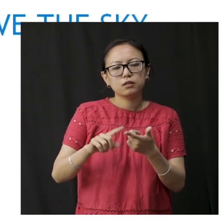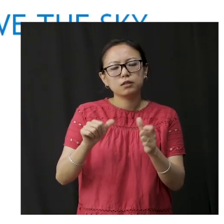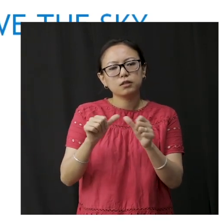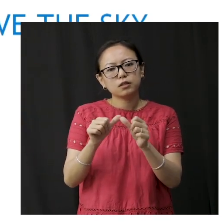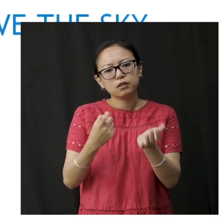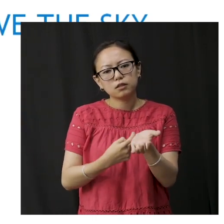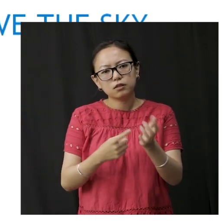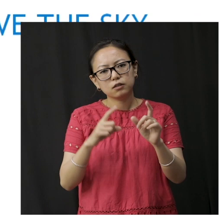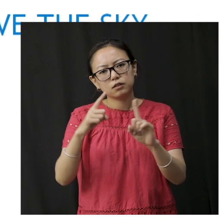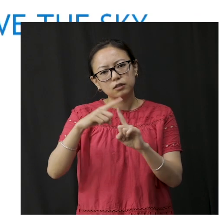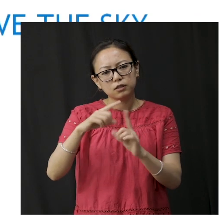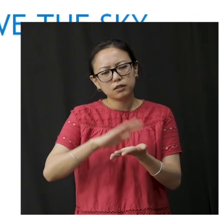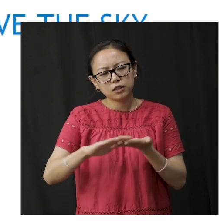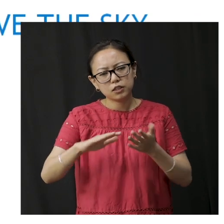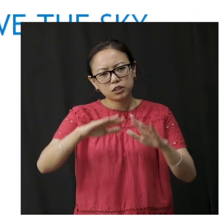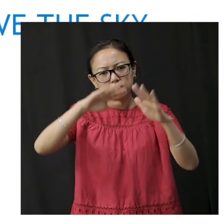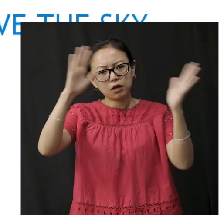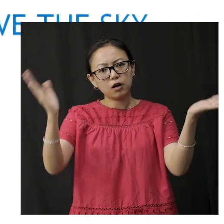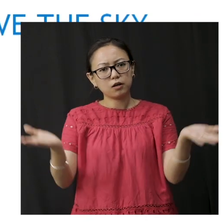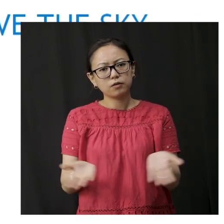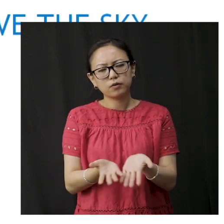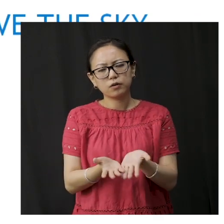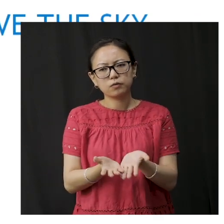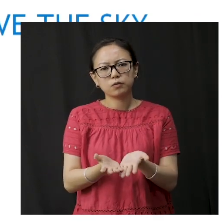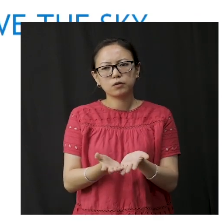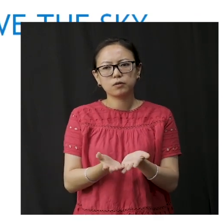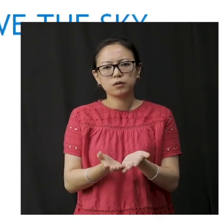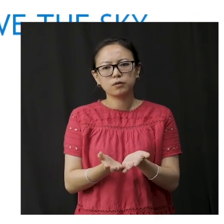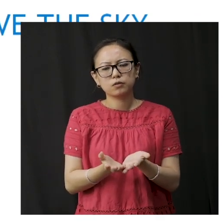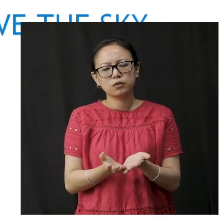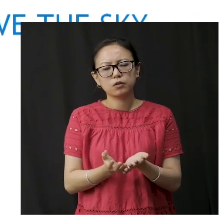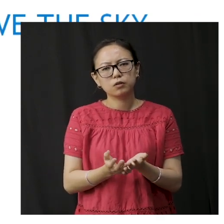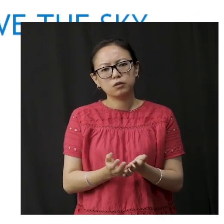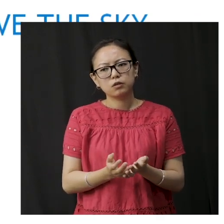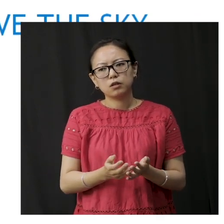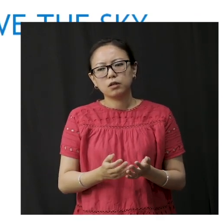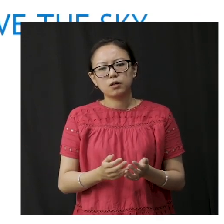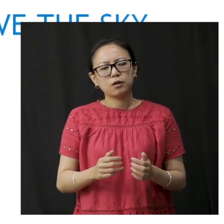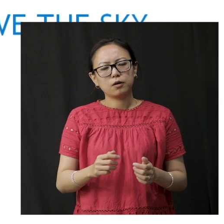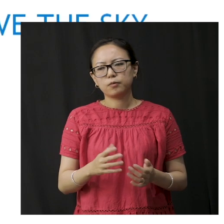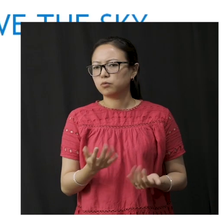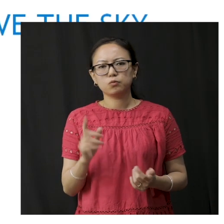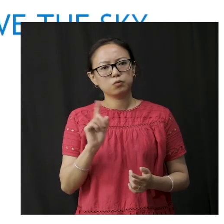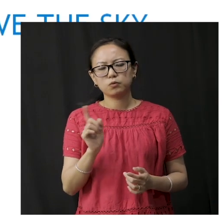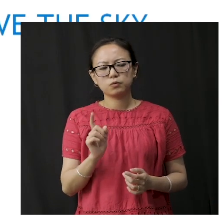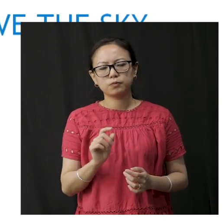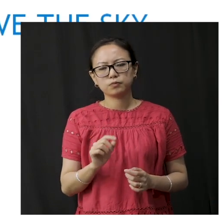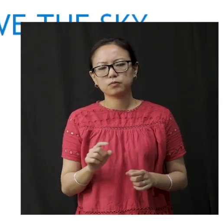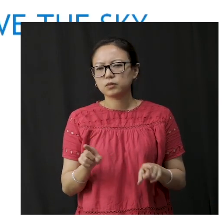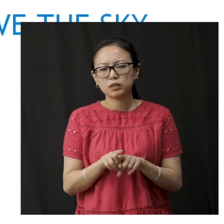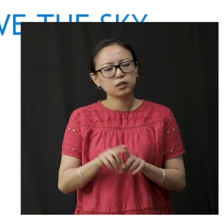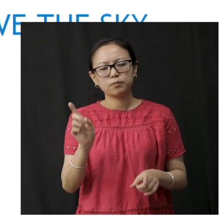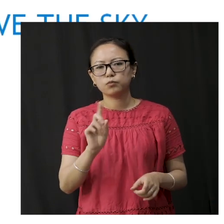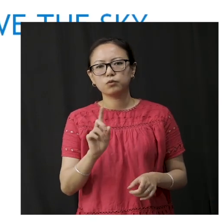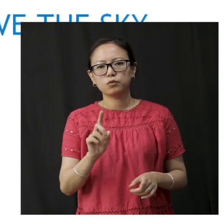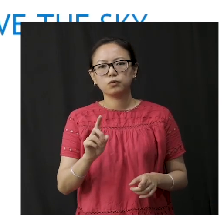blow it out. And the light is naturally gifted by God, so we will not be able to put it out. If we put